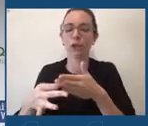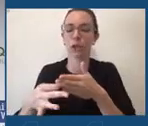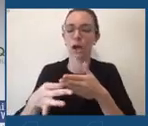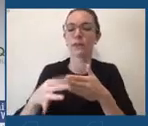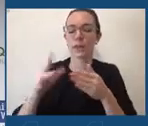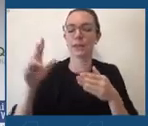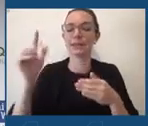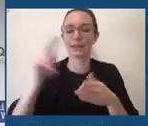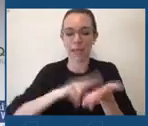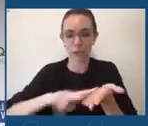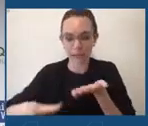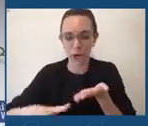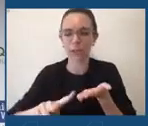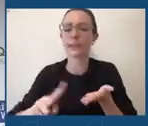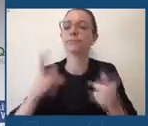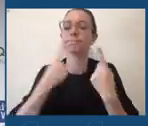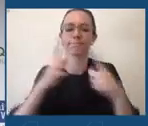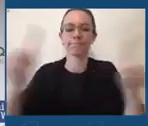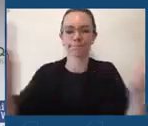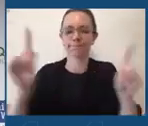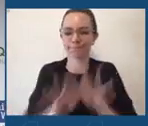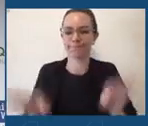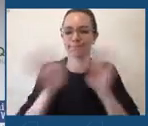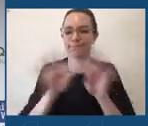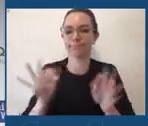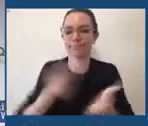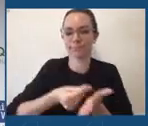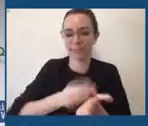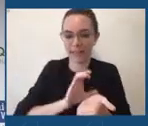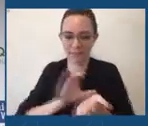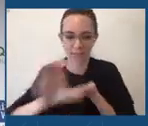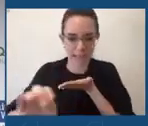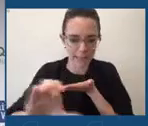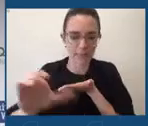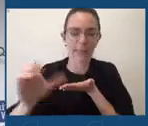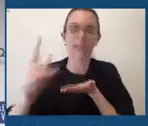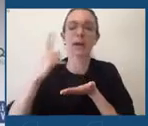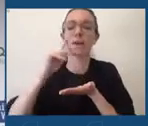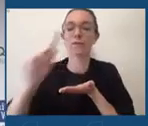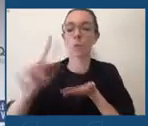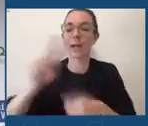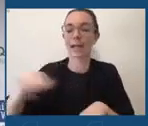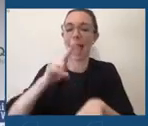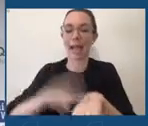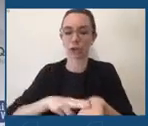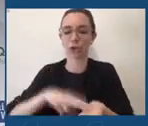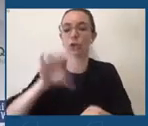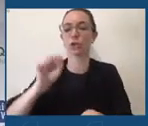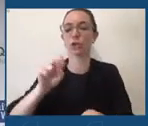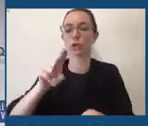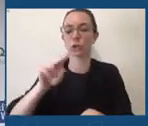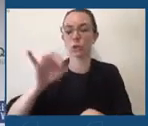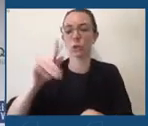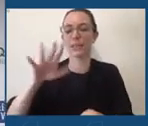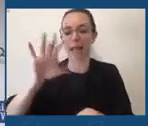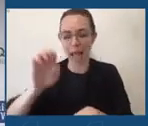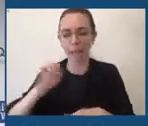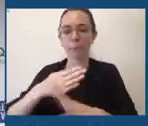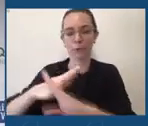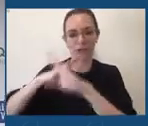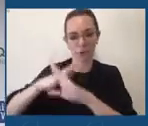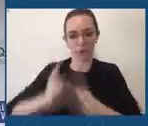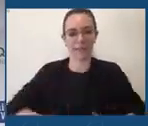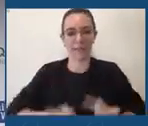announced critical investments for the implementation of 988 dialing code for National Suicide Prevention Lifeline. The implementation